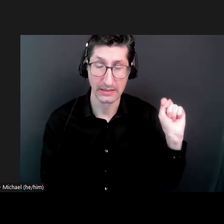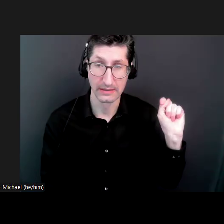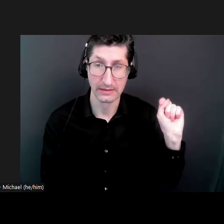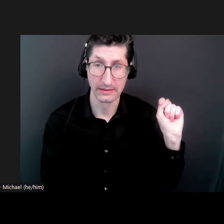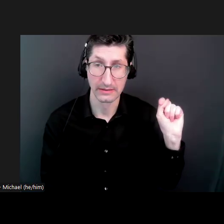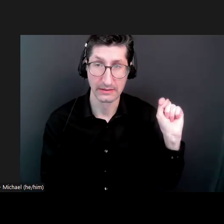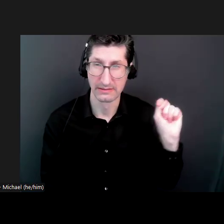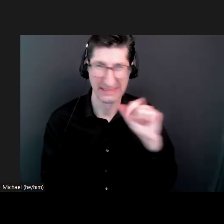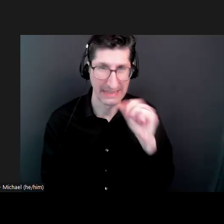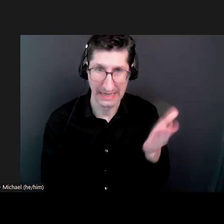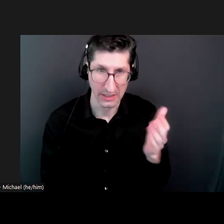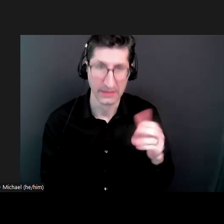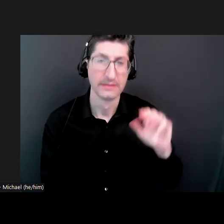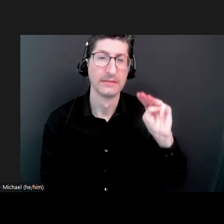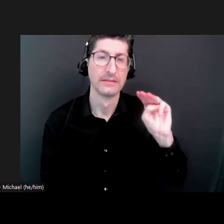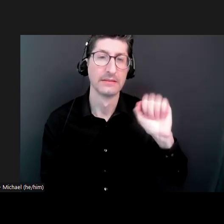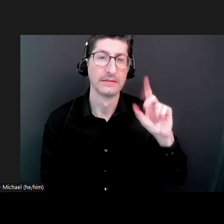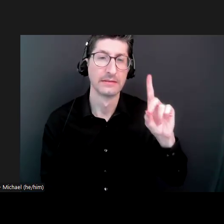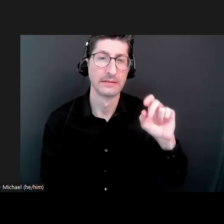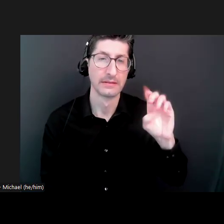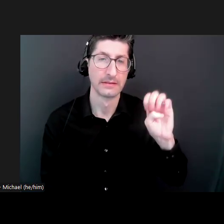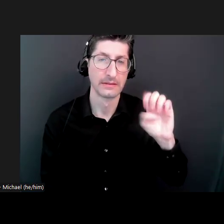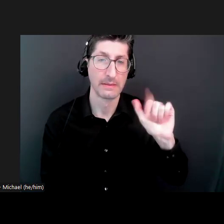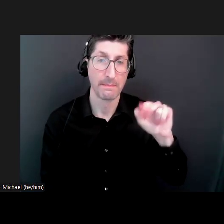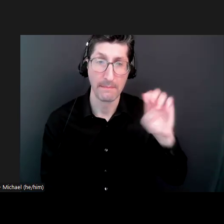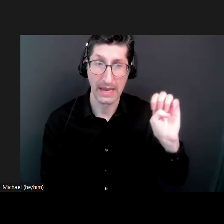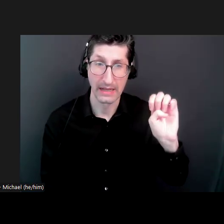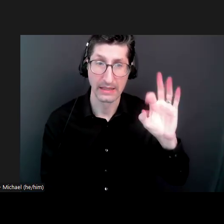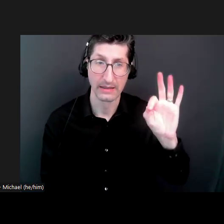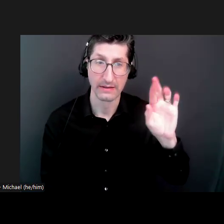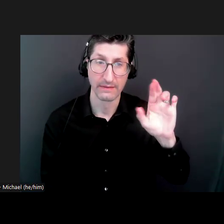I believe is not here. Madeline Fraser Cook